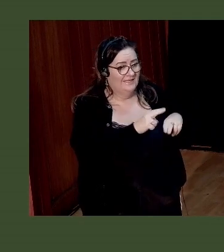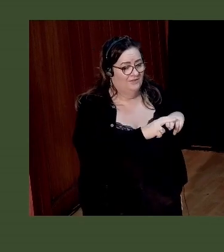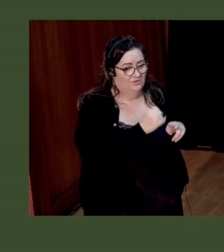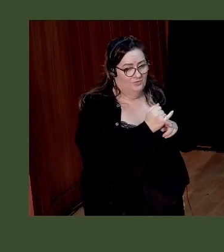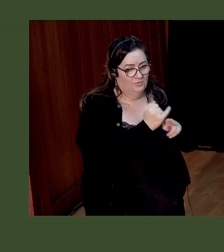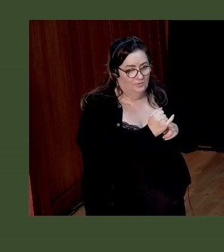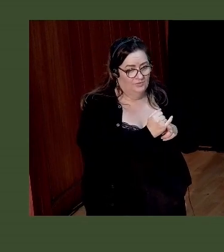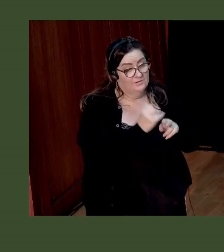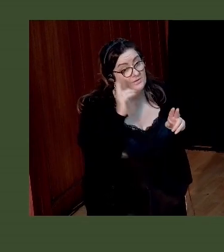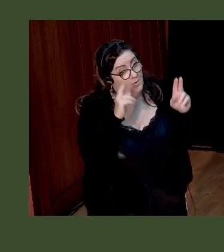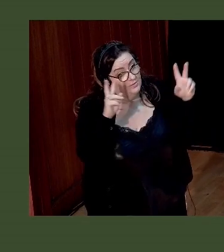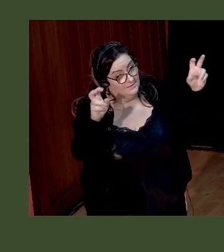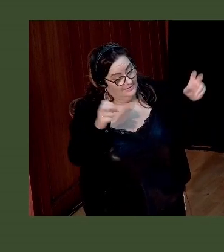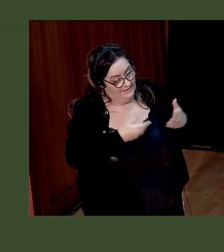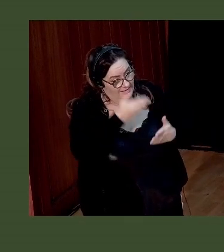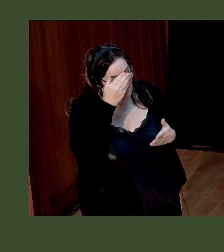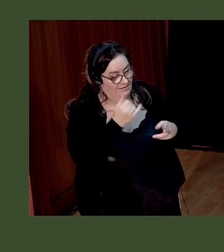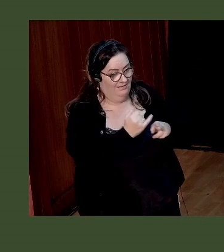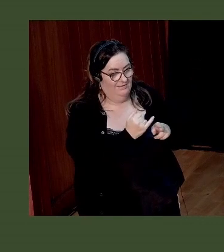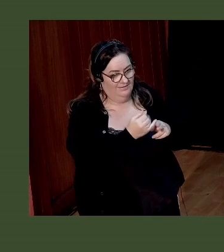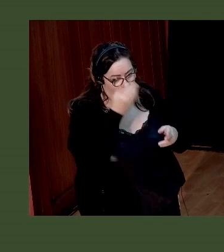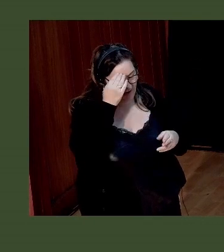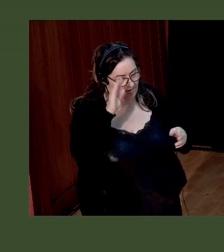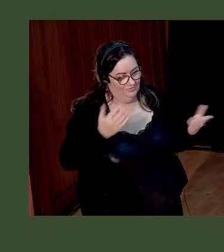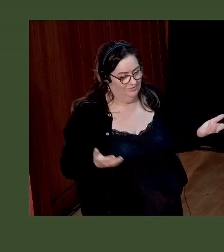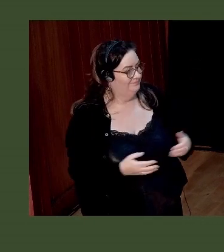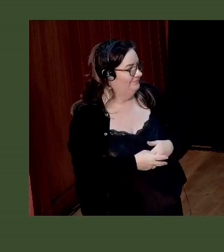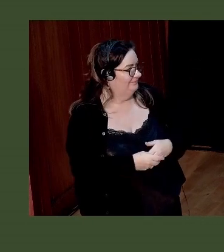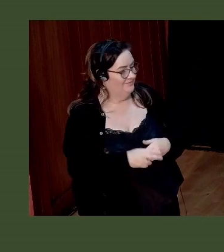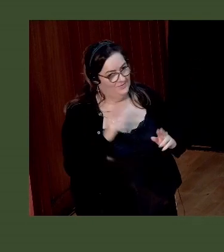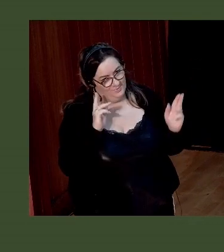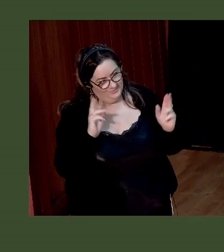schools supposedly learning the language of school.